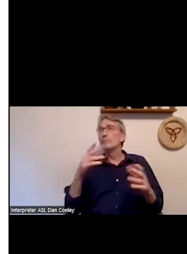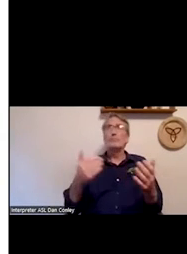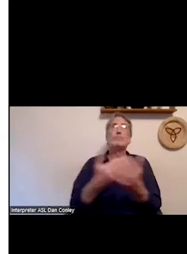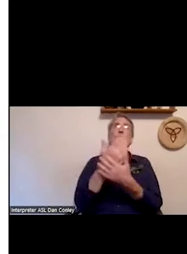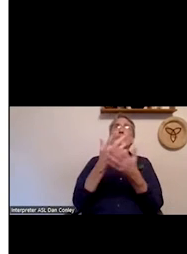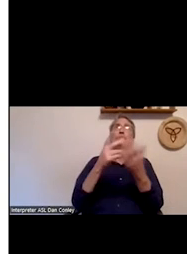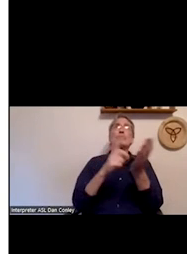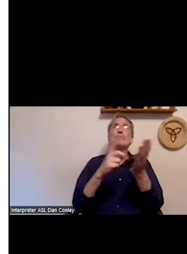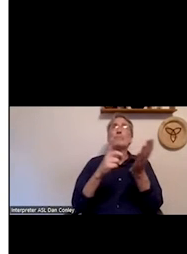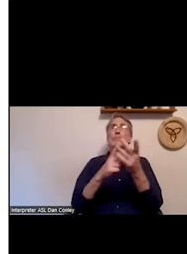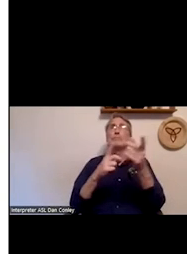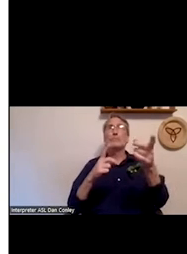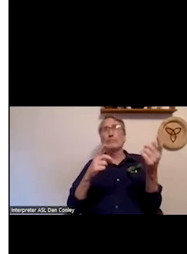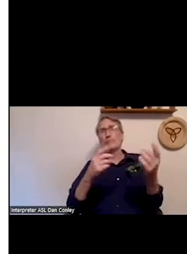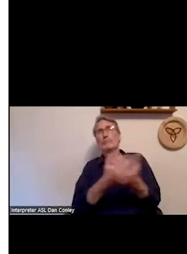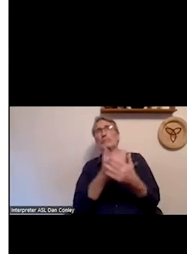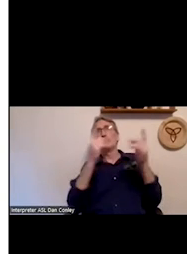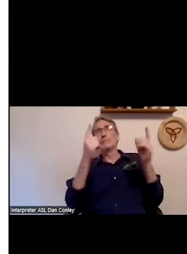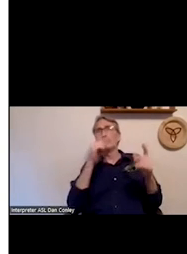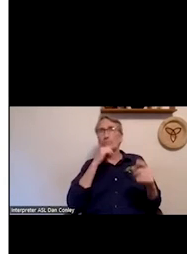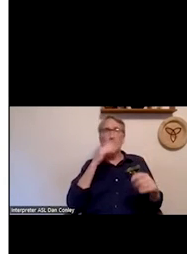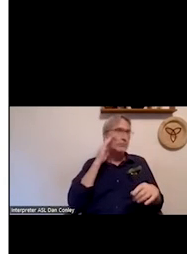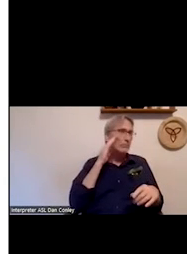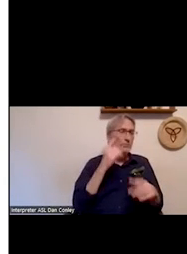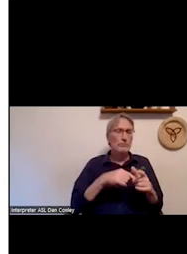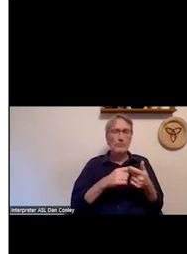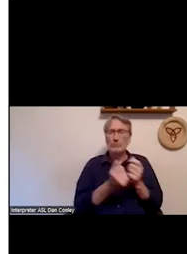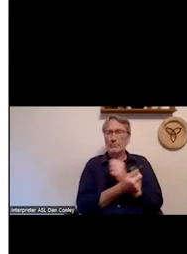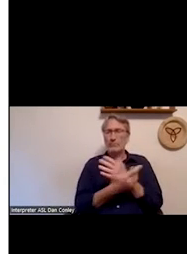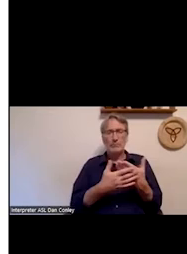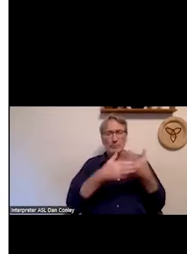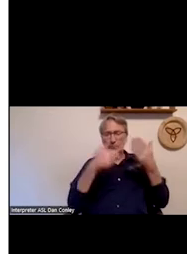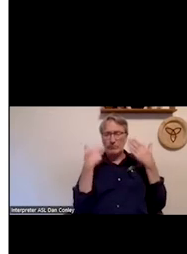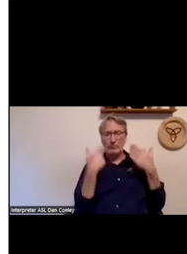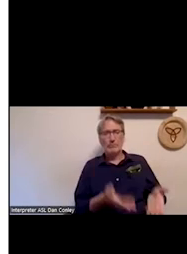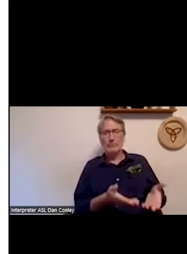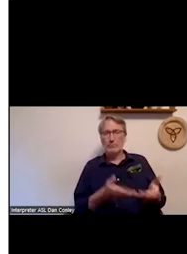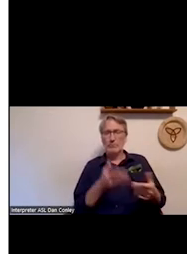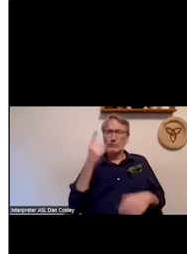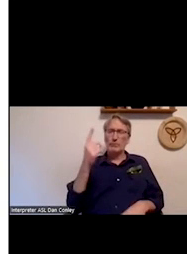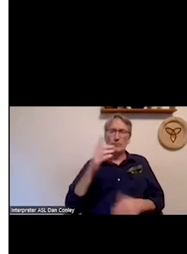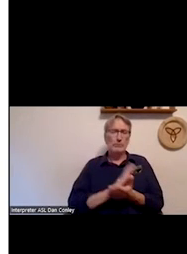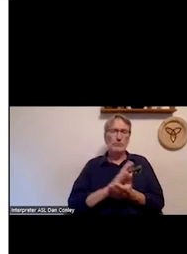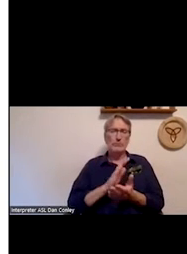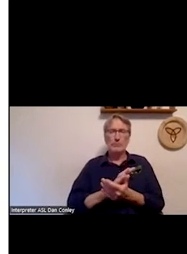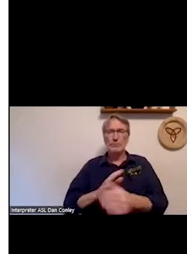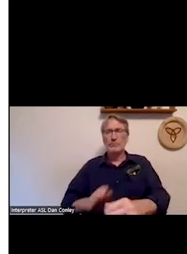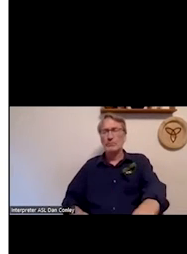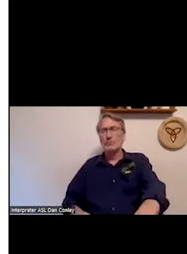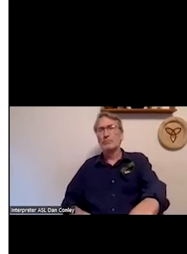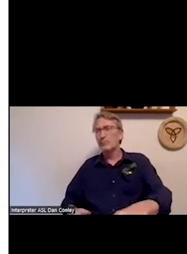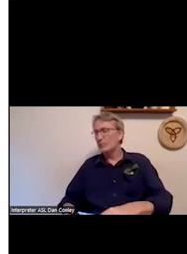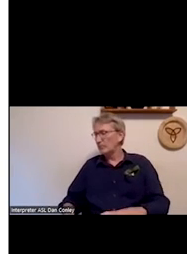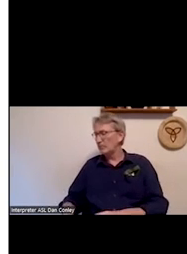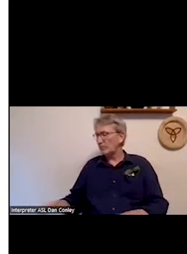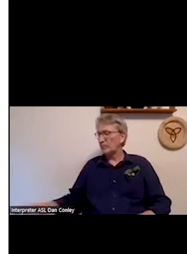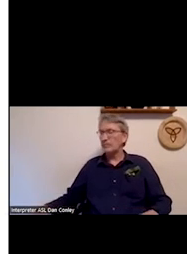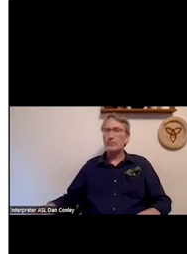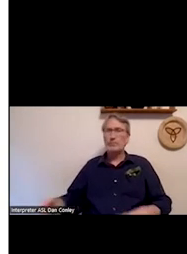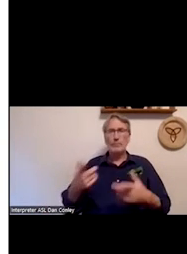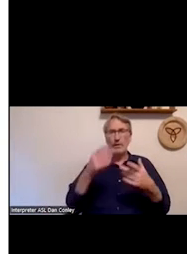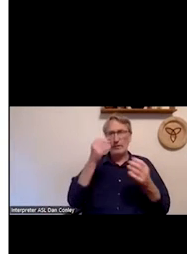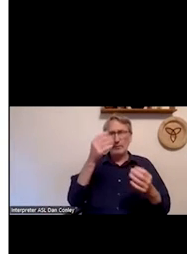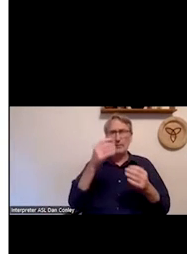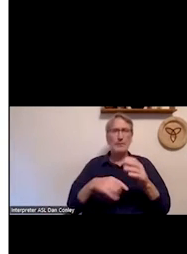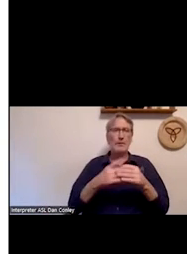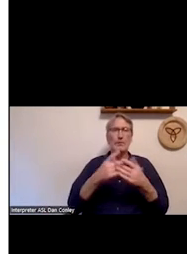isn't normally familiar with their medical conditions, all of the information they need is there on one page. We give information around what supplies a family will